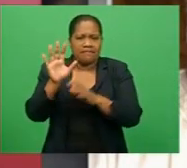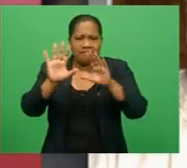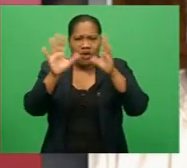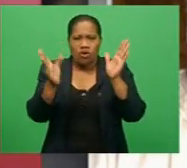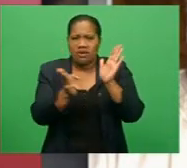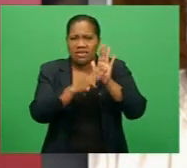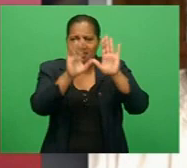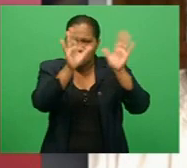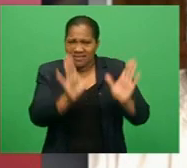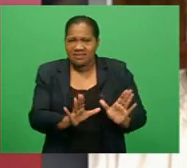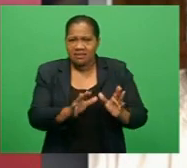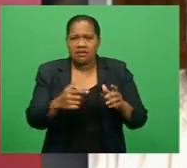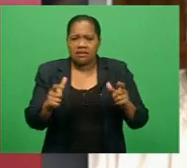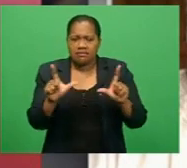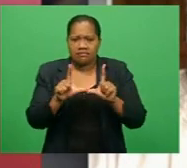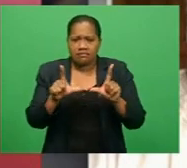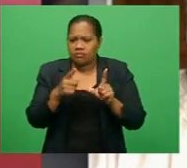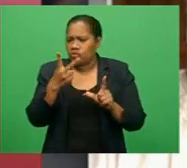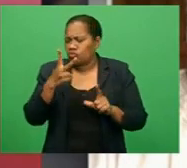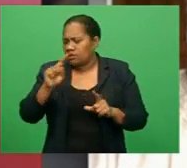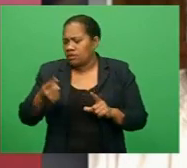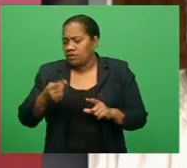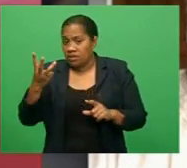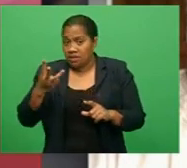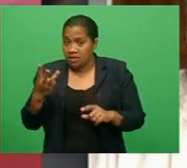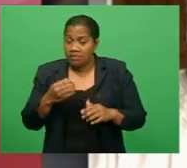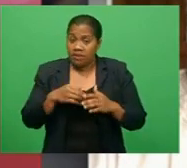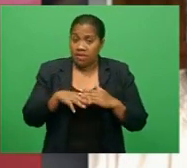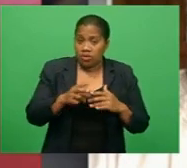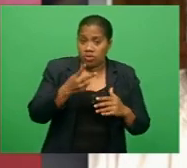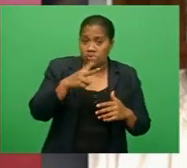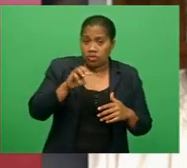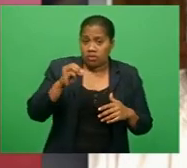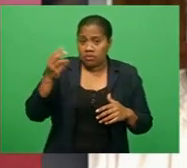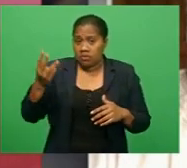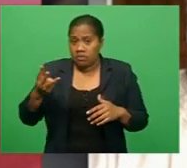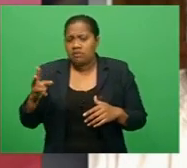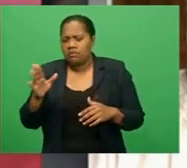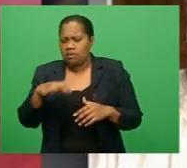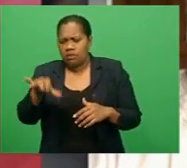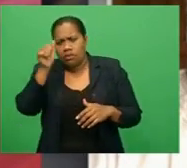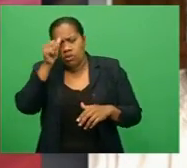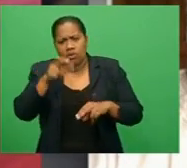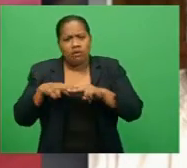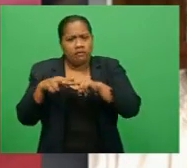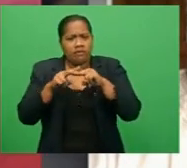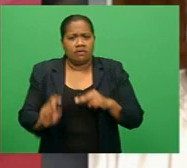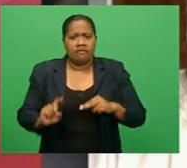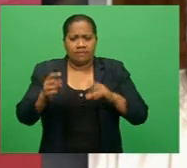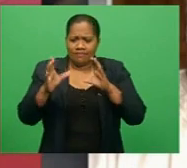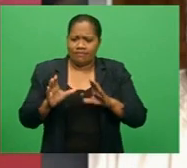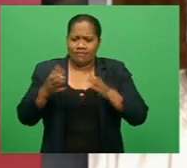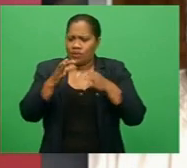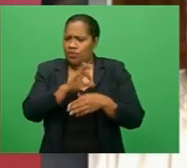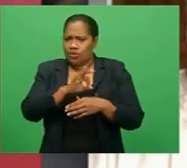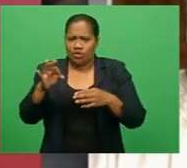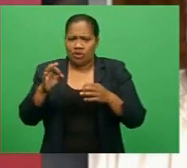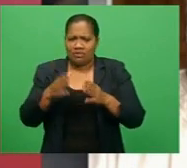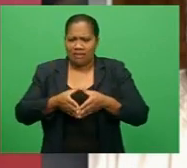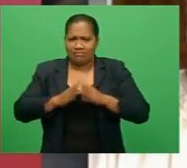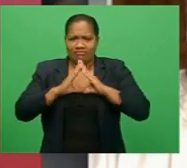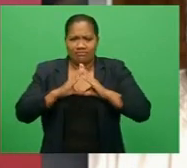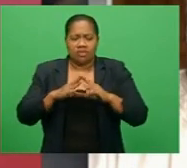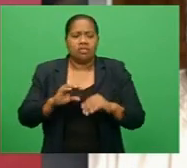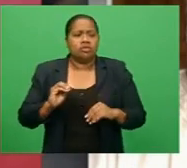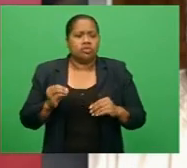2013. In 2013, we all know Fiji First Party was not formed when licenses were granted. So him